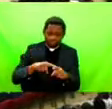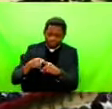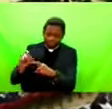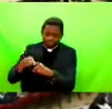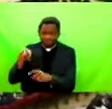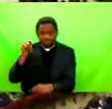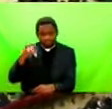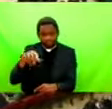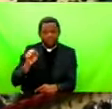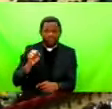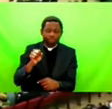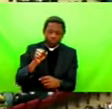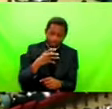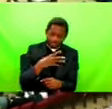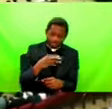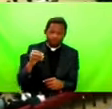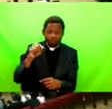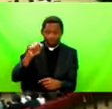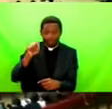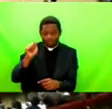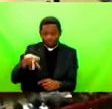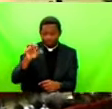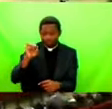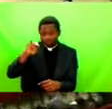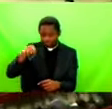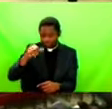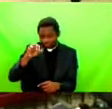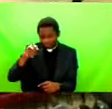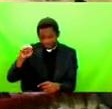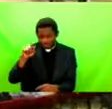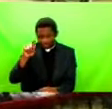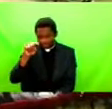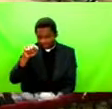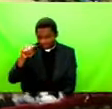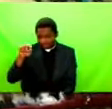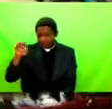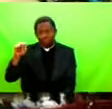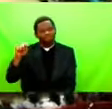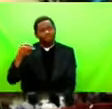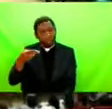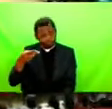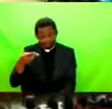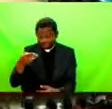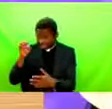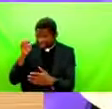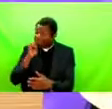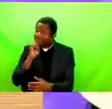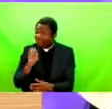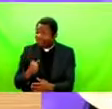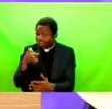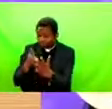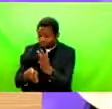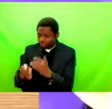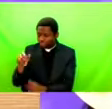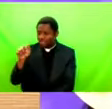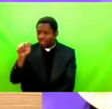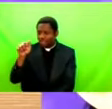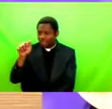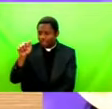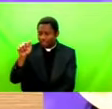Beatrice, and Apostle James Tete. And then the elders, Elder Dr. Ken Abua, Setia Piasa,